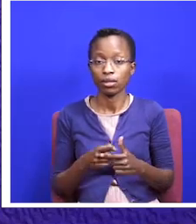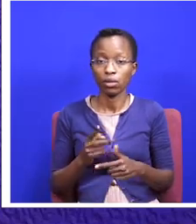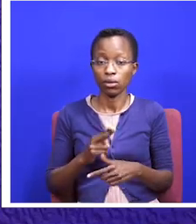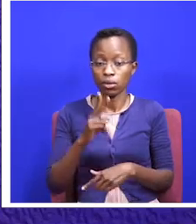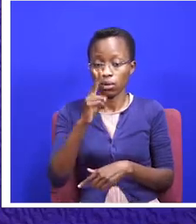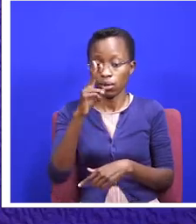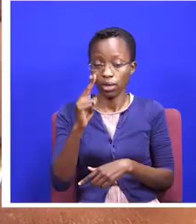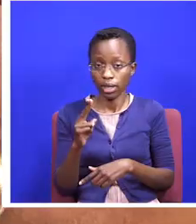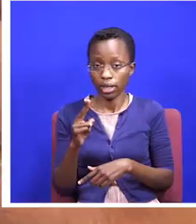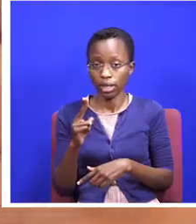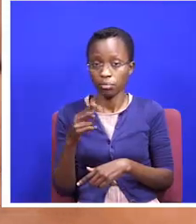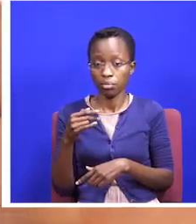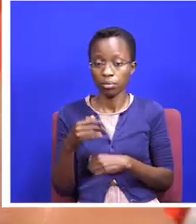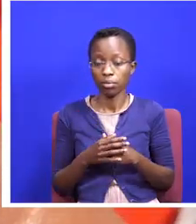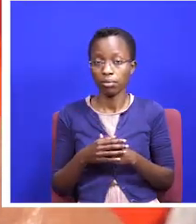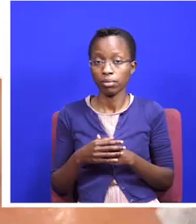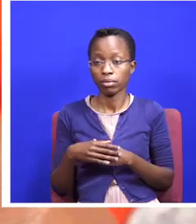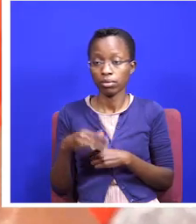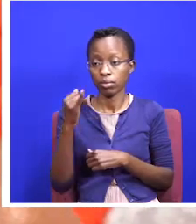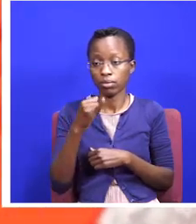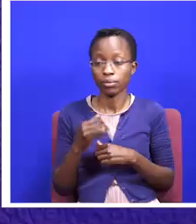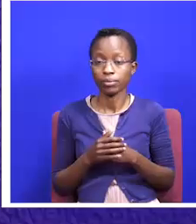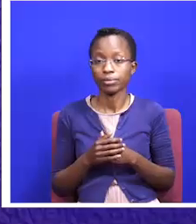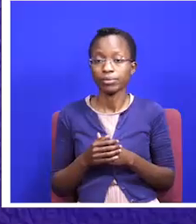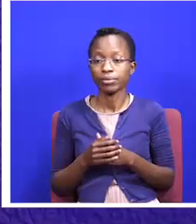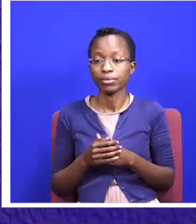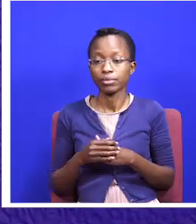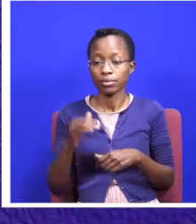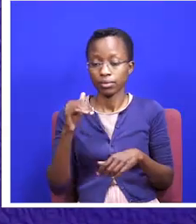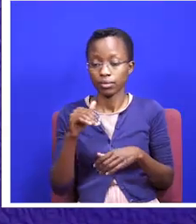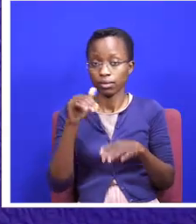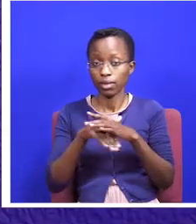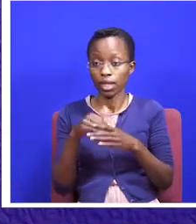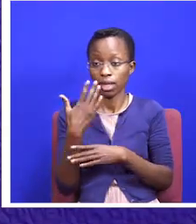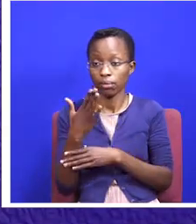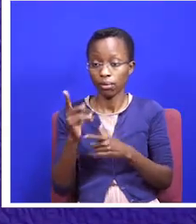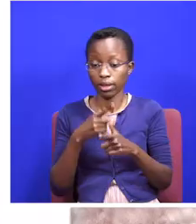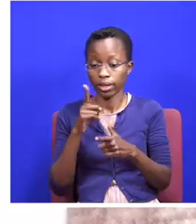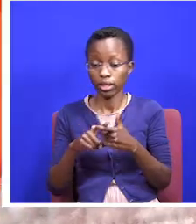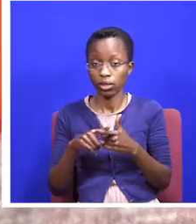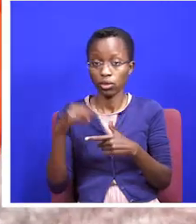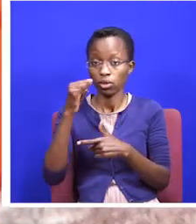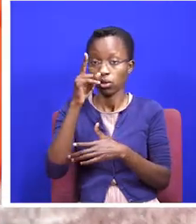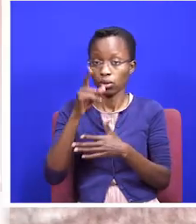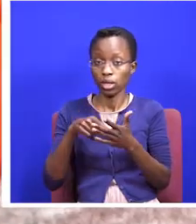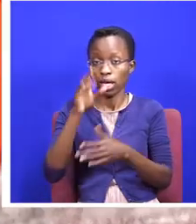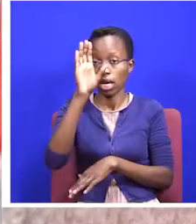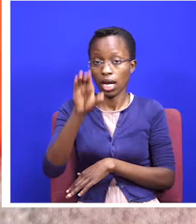along those lines, okay? Now, inside, you're going to draw a